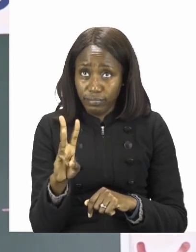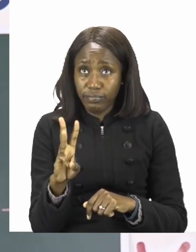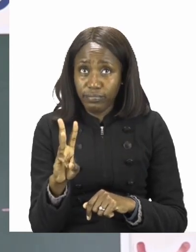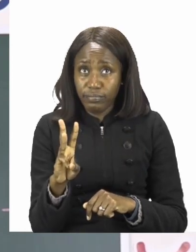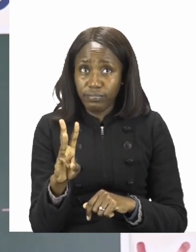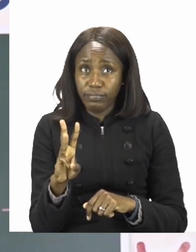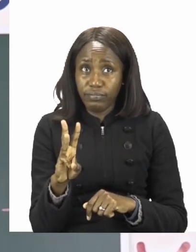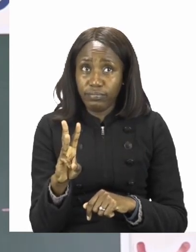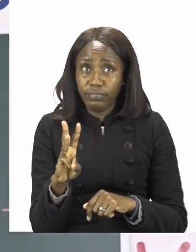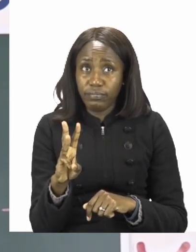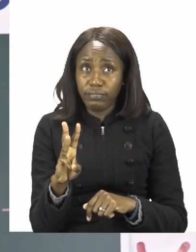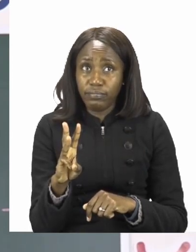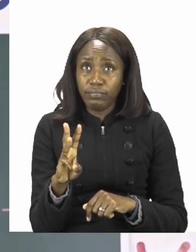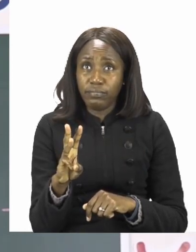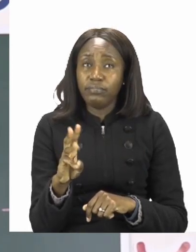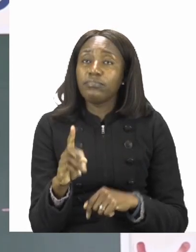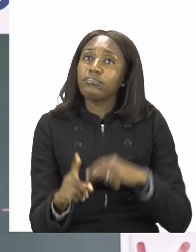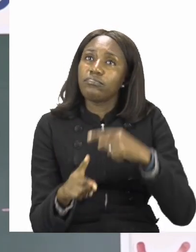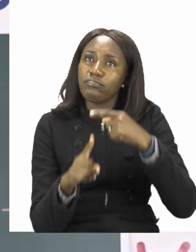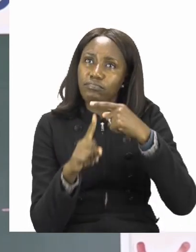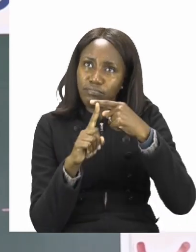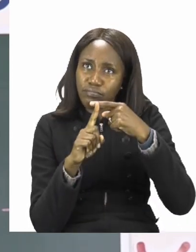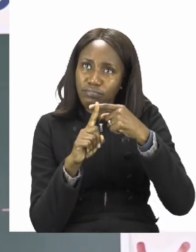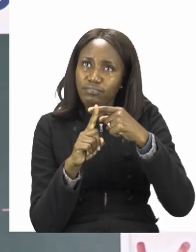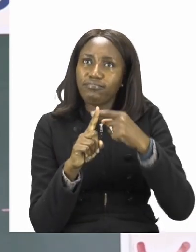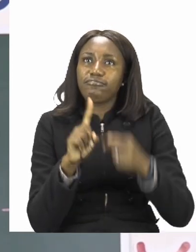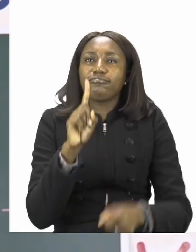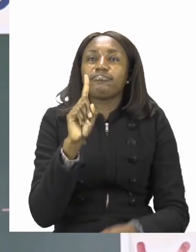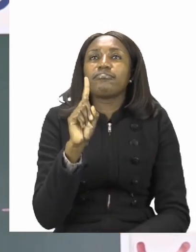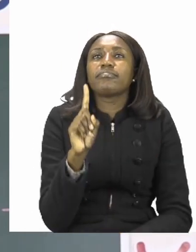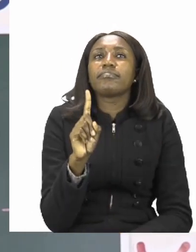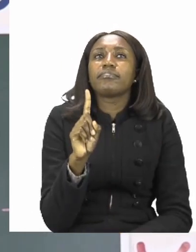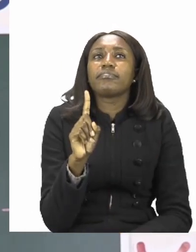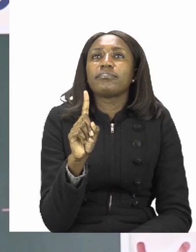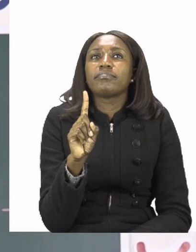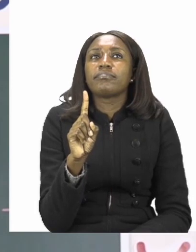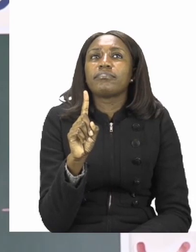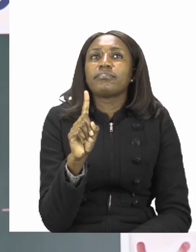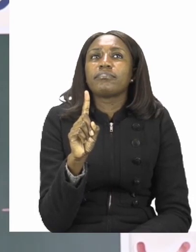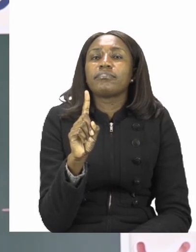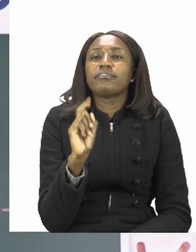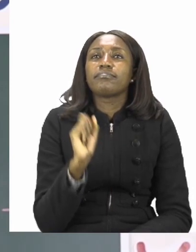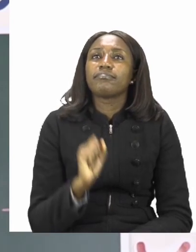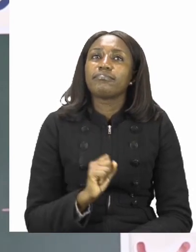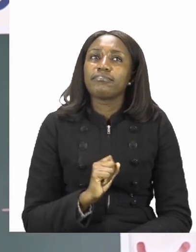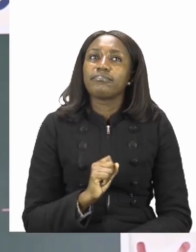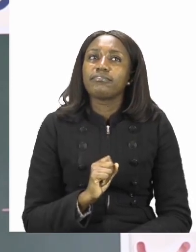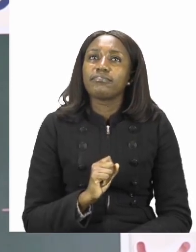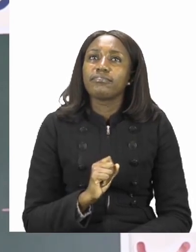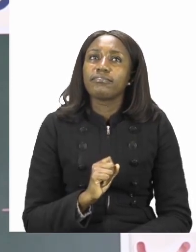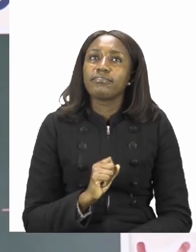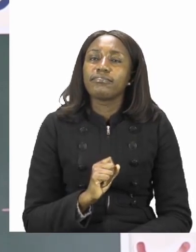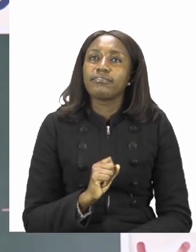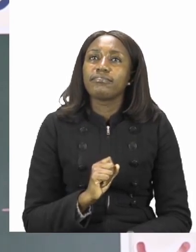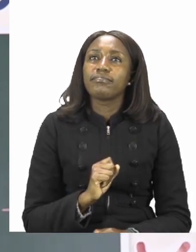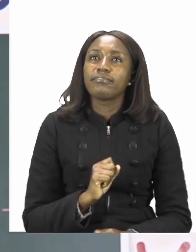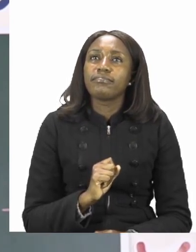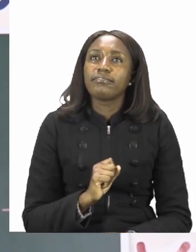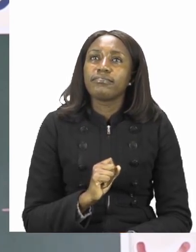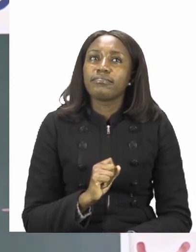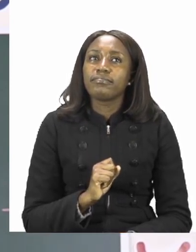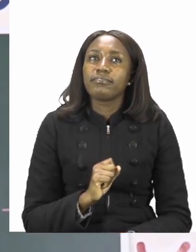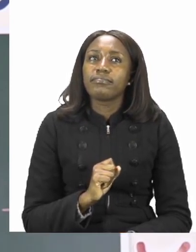16. So if we are saying that it takes us 1,